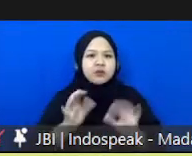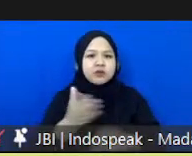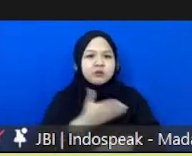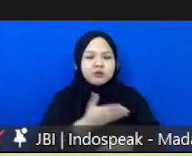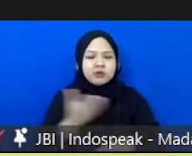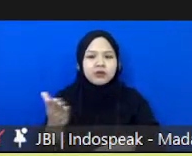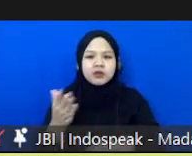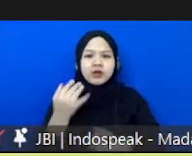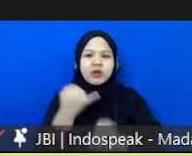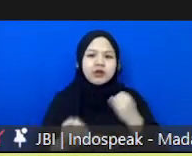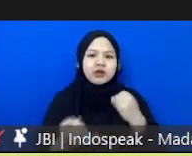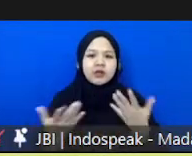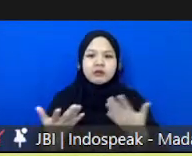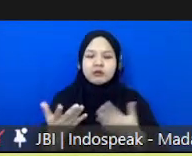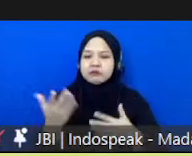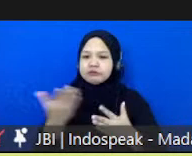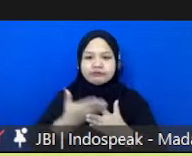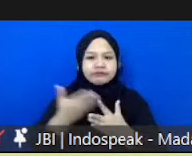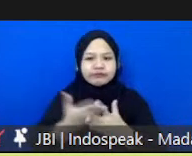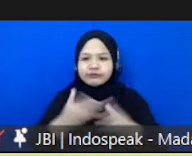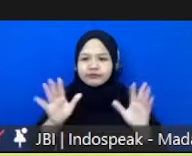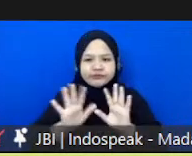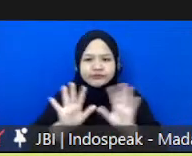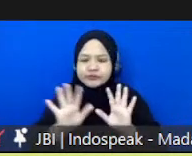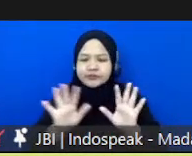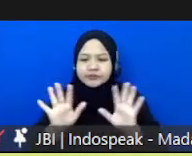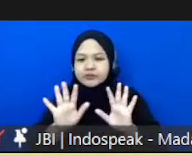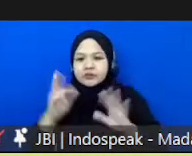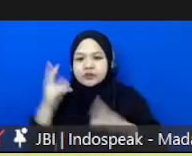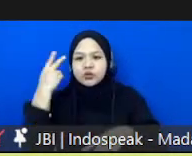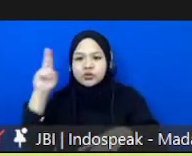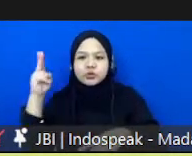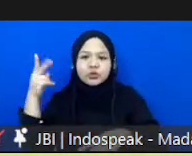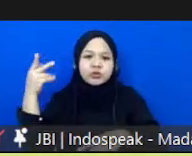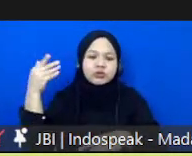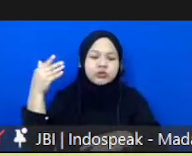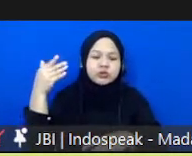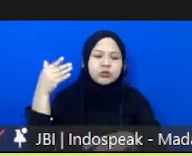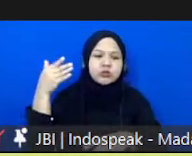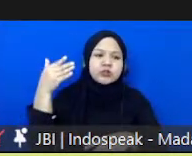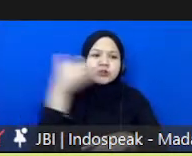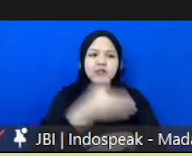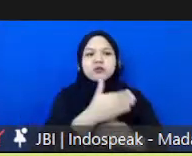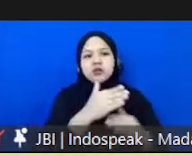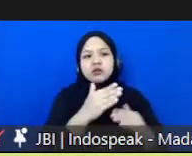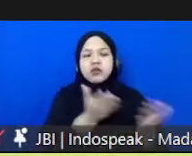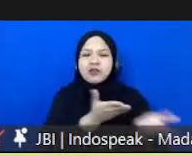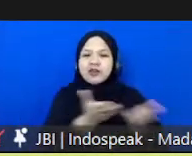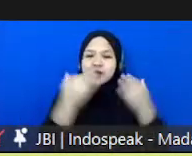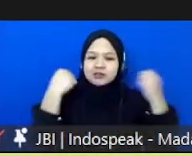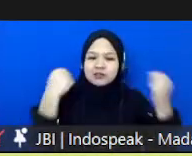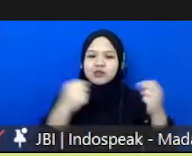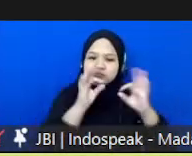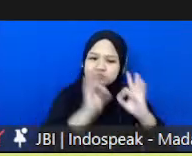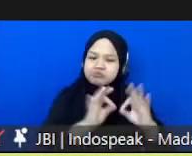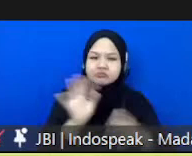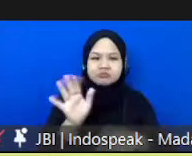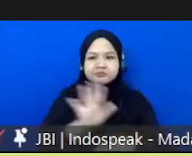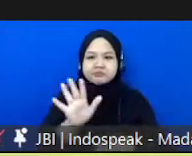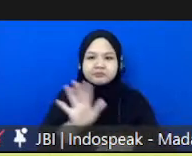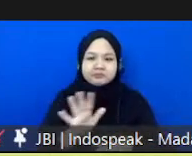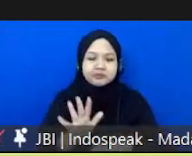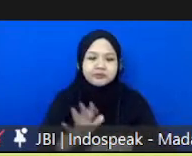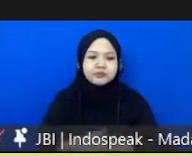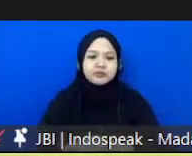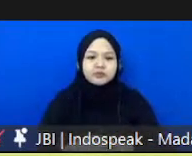not having access to the necessary health services. And also, if we talk about family planning